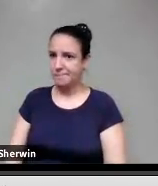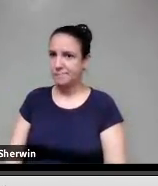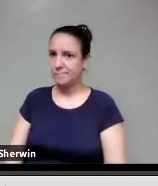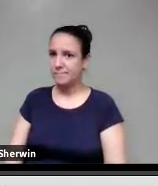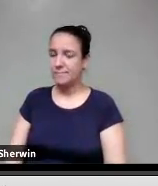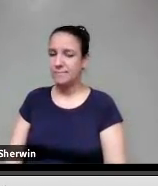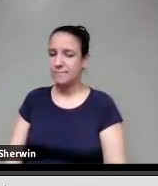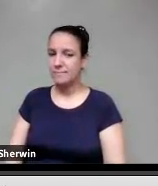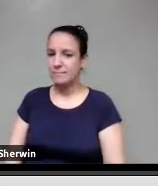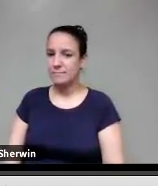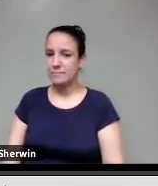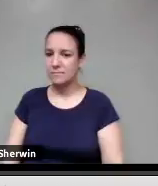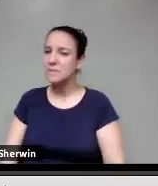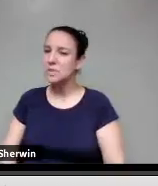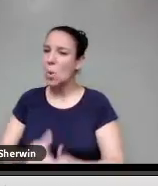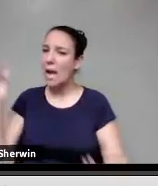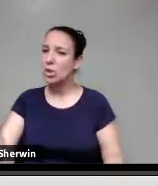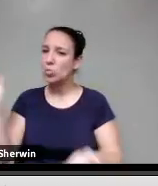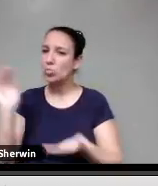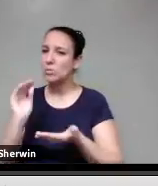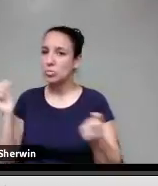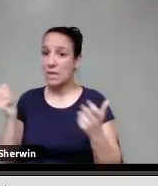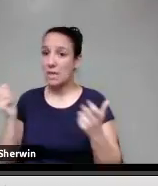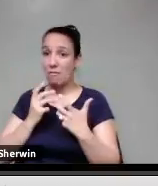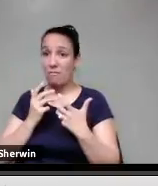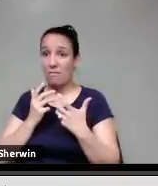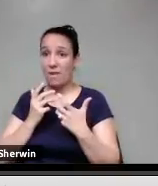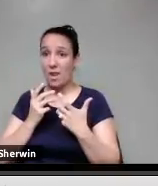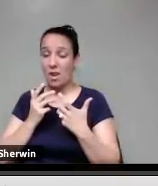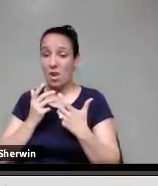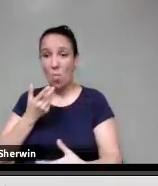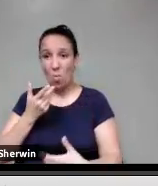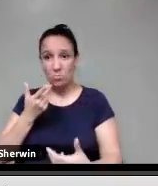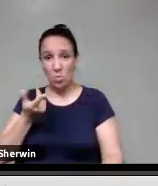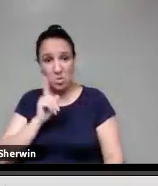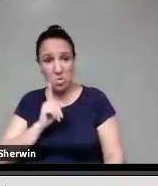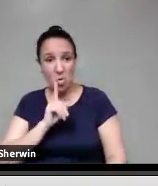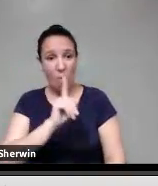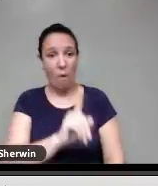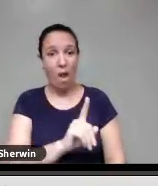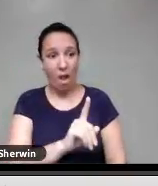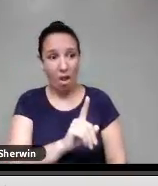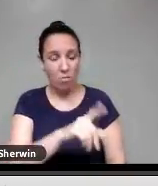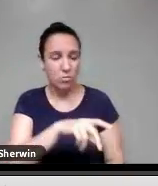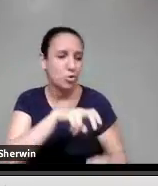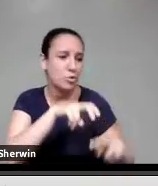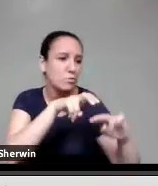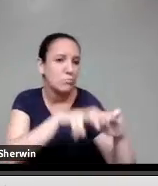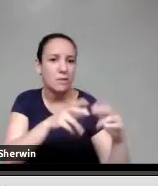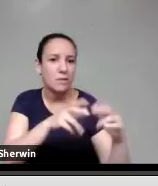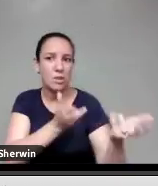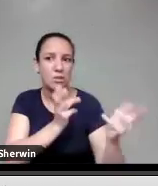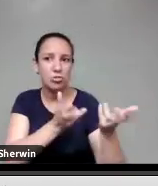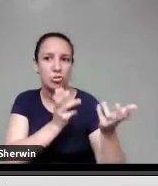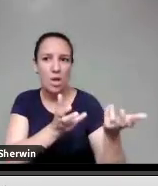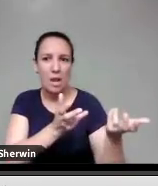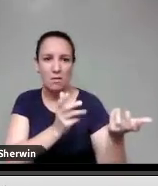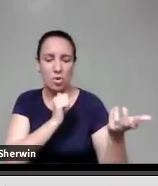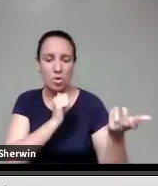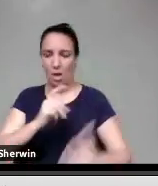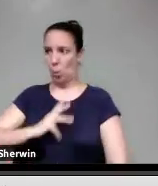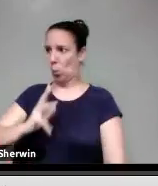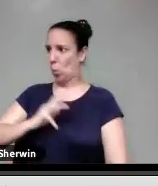least lessen it, is when you go out to them to just sit and have that conversation. So now you're a person. You're not the librarian. You're